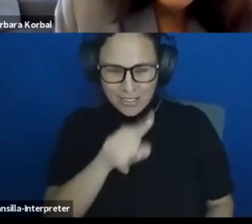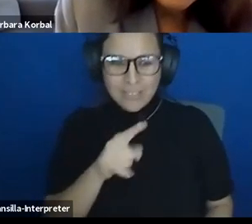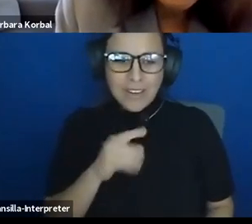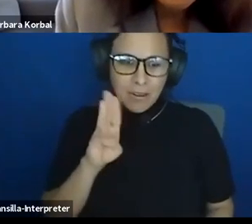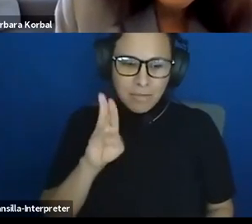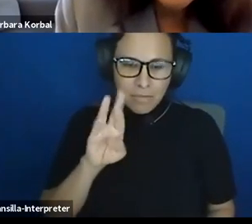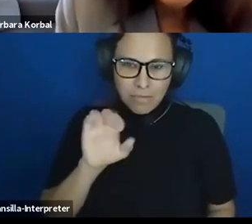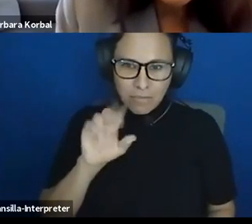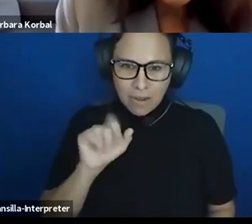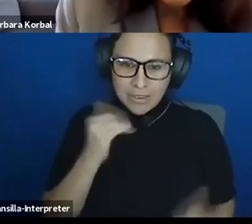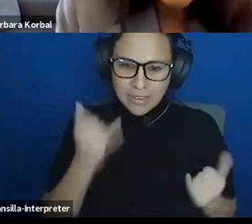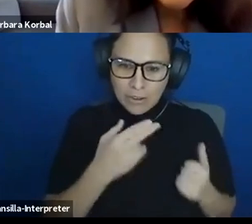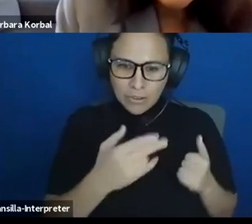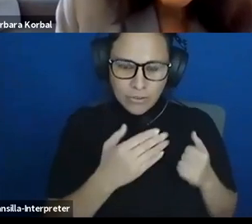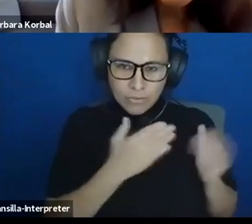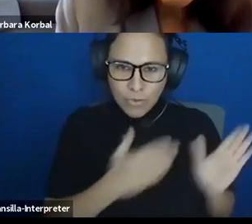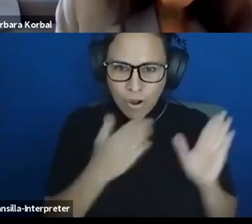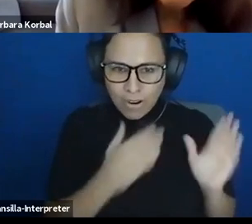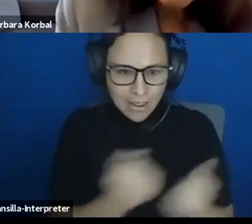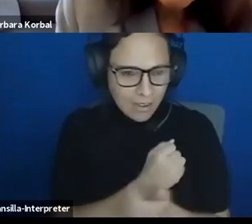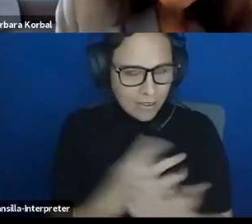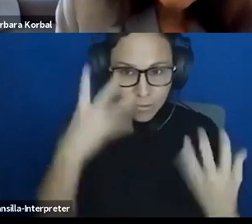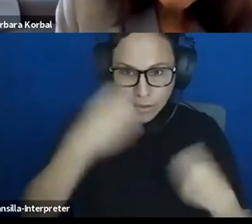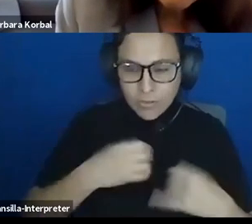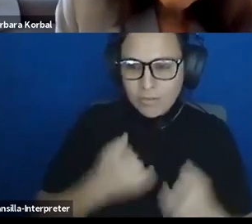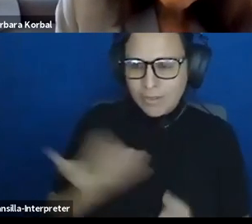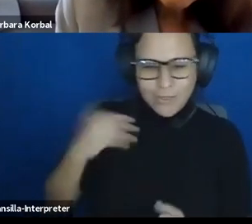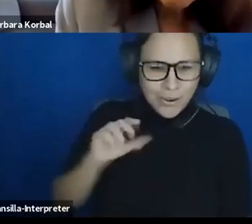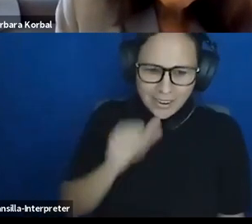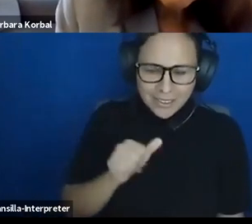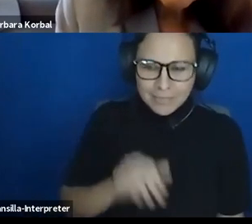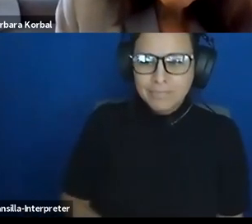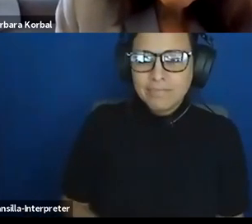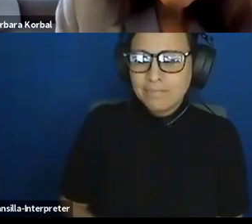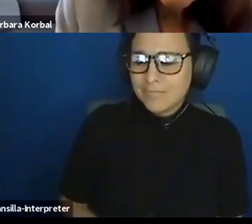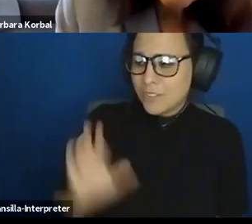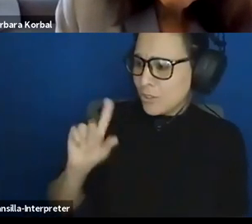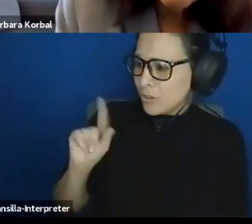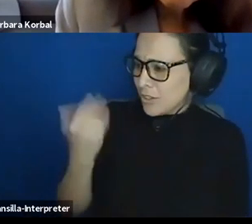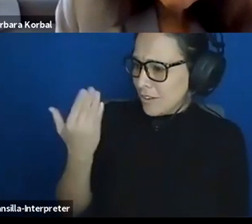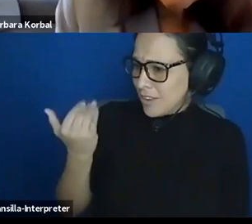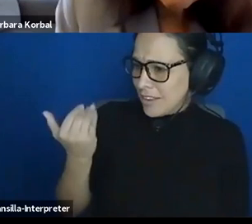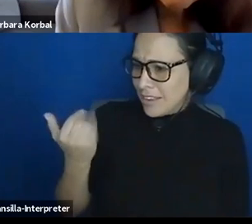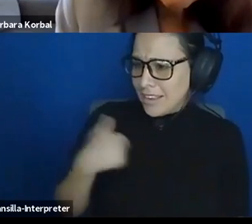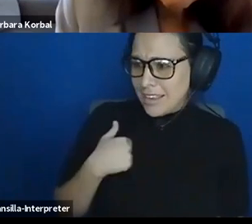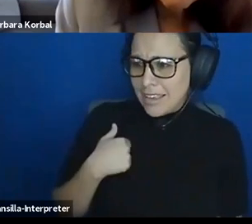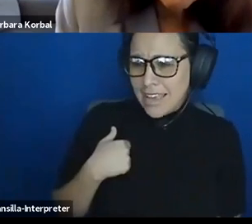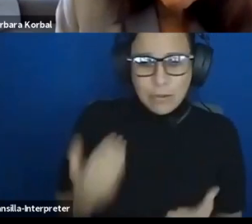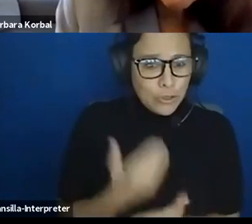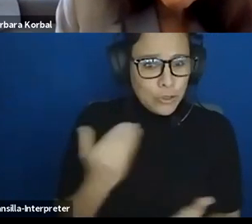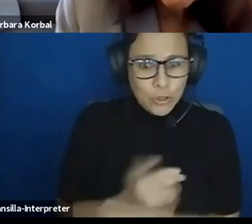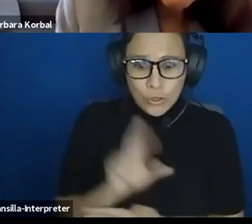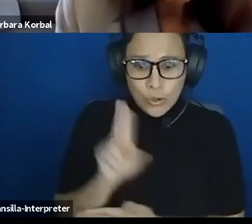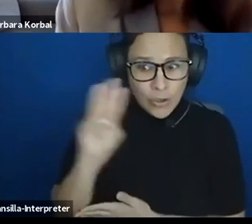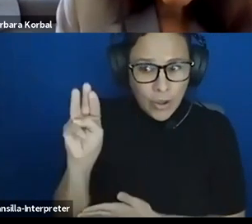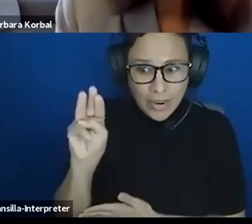Barbara. I was just, at that time, you know, I'm not only new to UNM